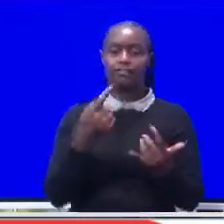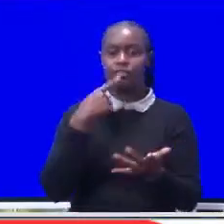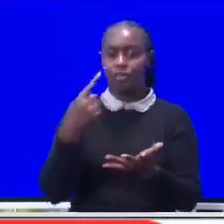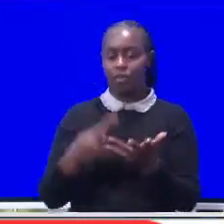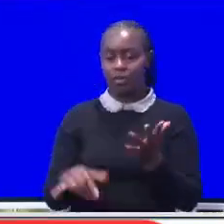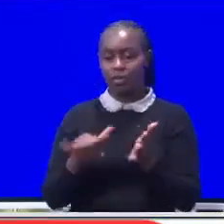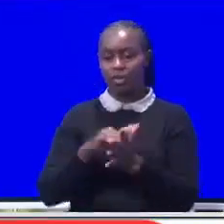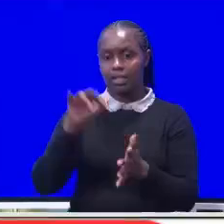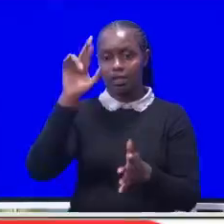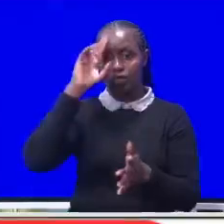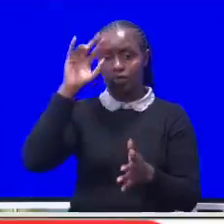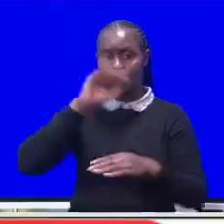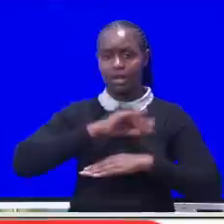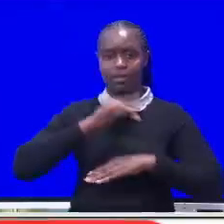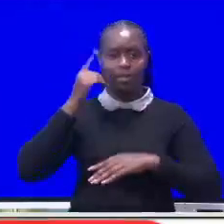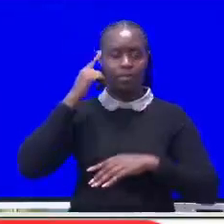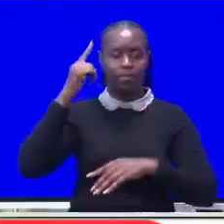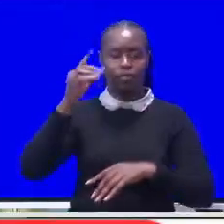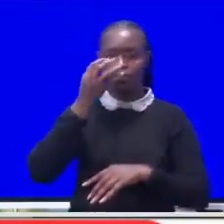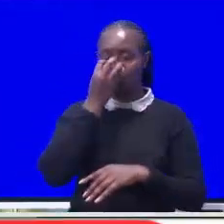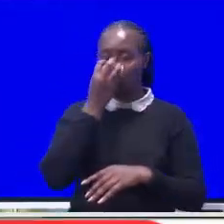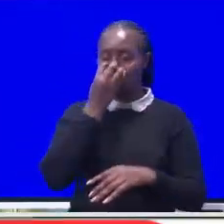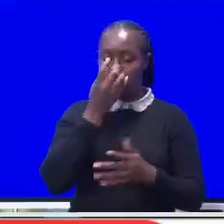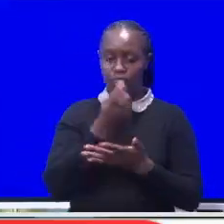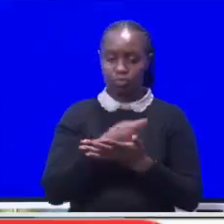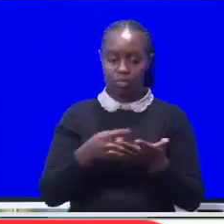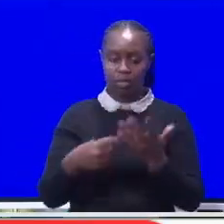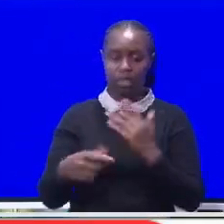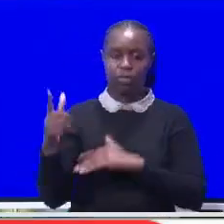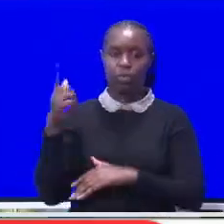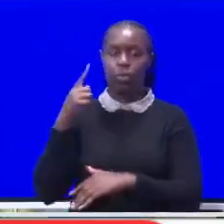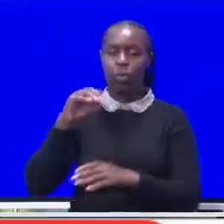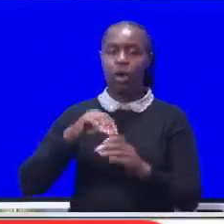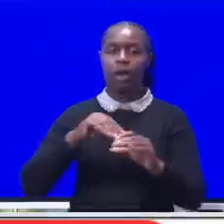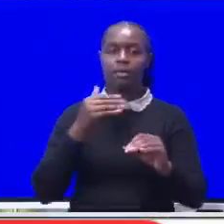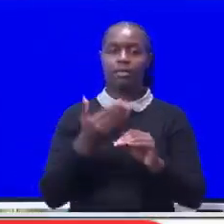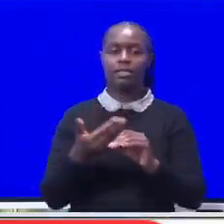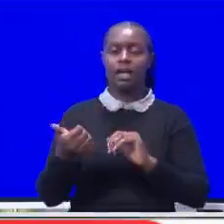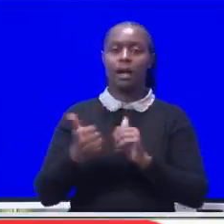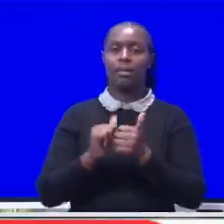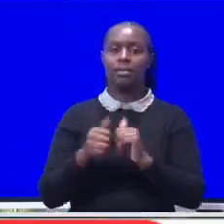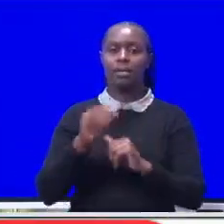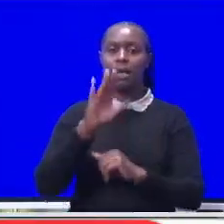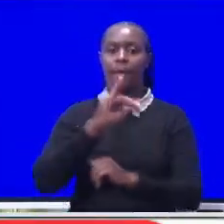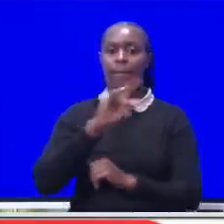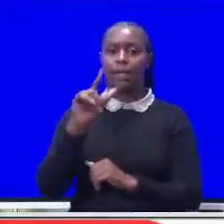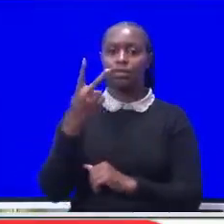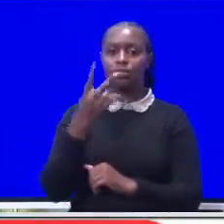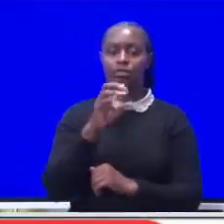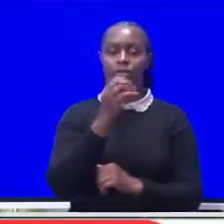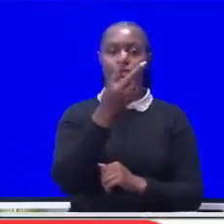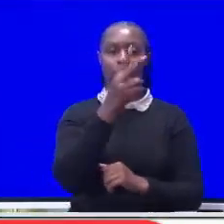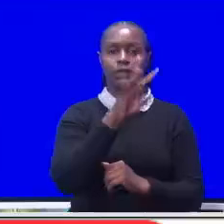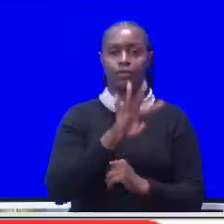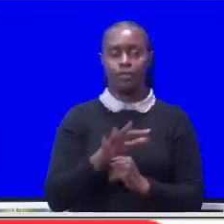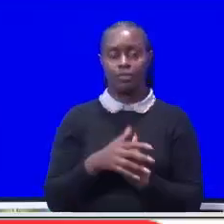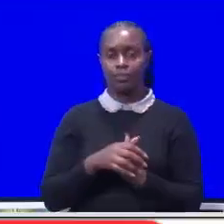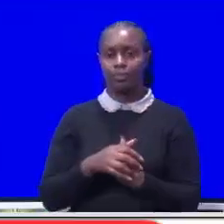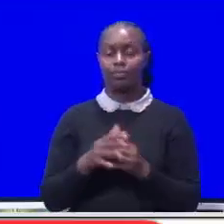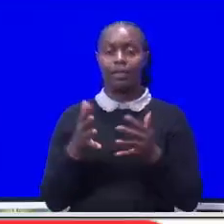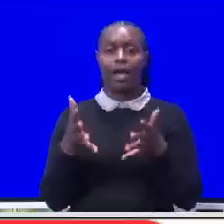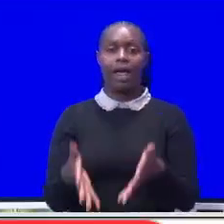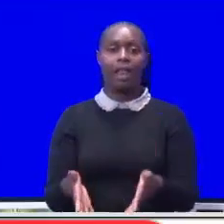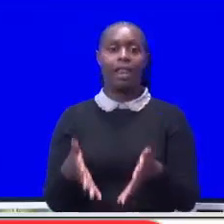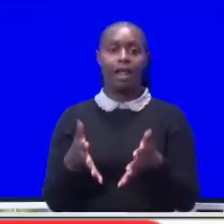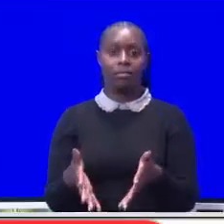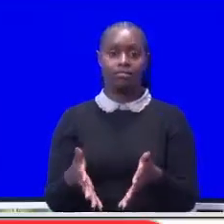reason enough for President William Ruto to sign into law the IEBC Amendment Bill 2024. Country right now